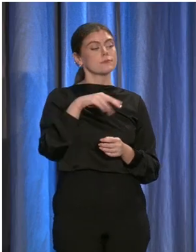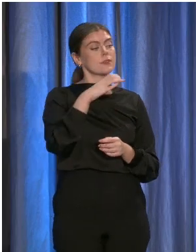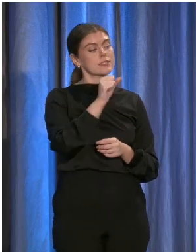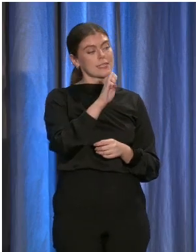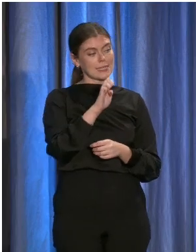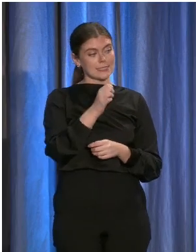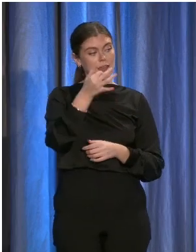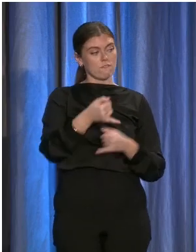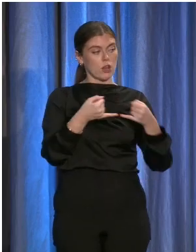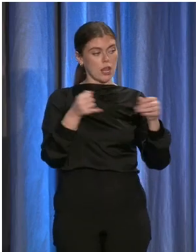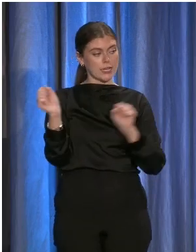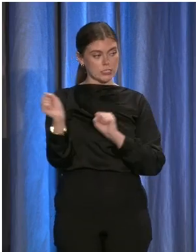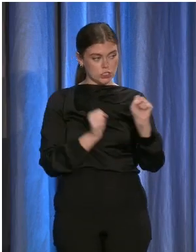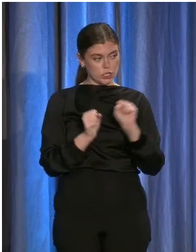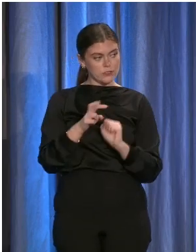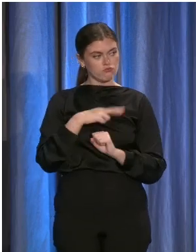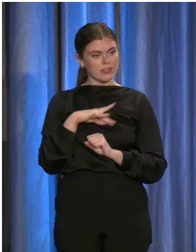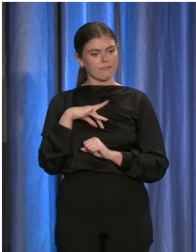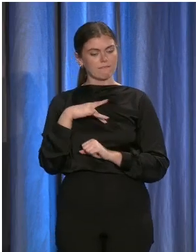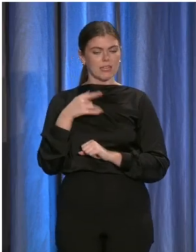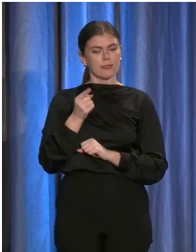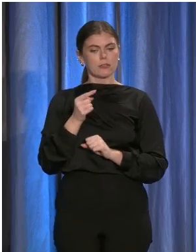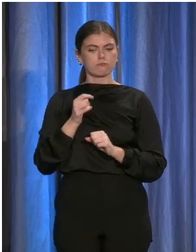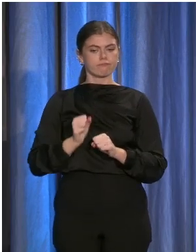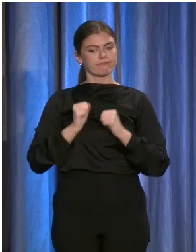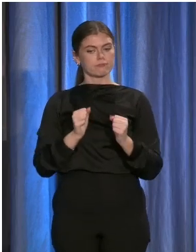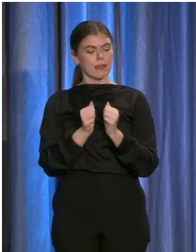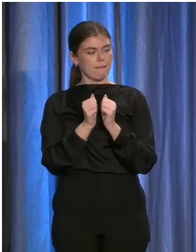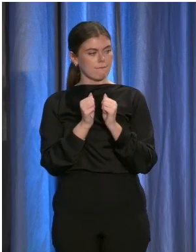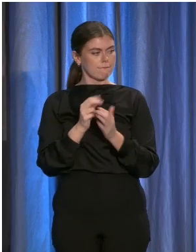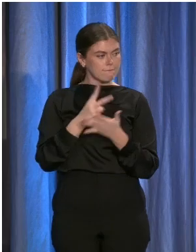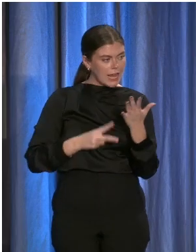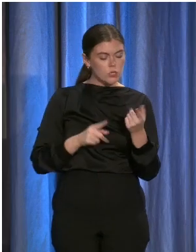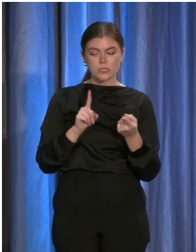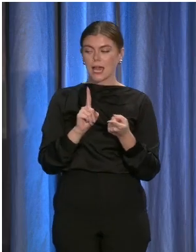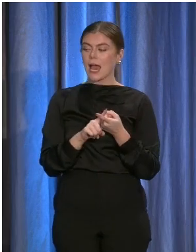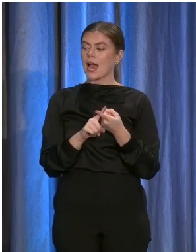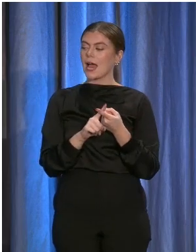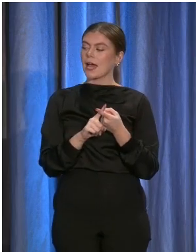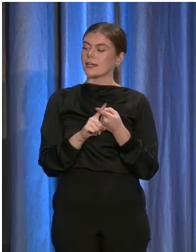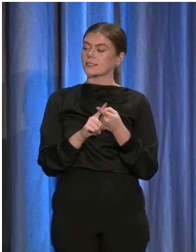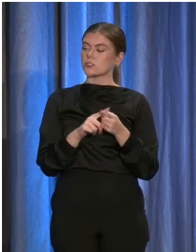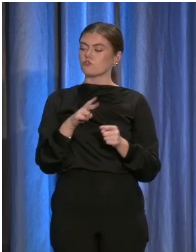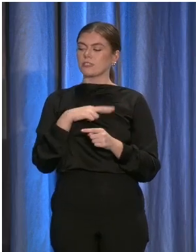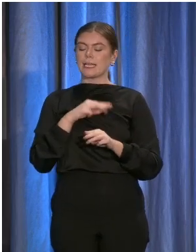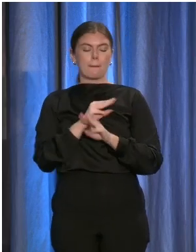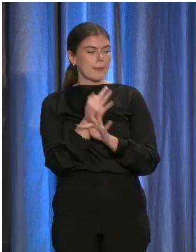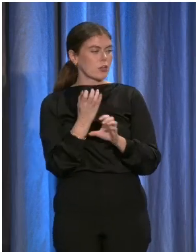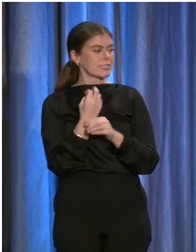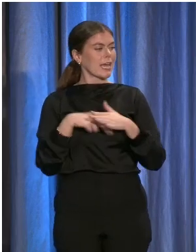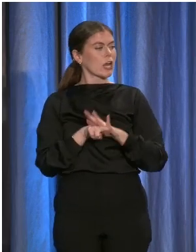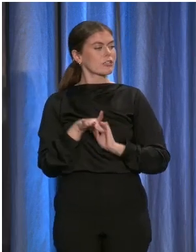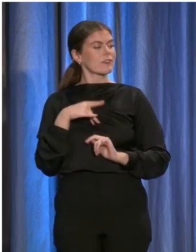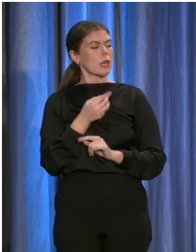frontline services were highly valued and sometimes even prized by parent carers and school